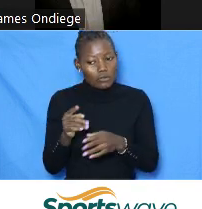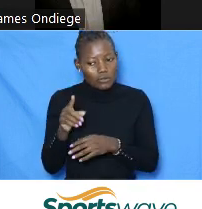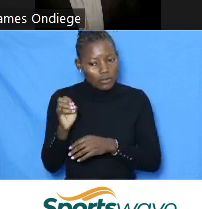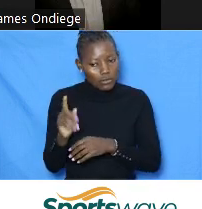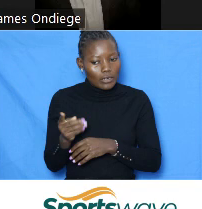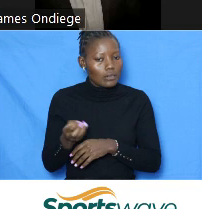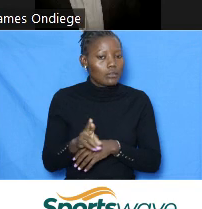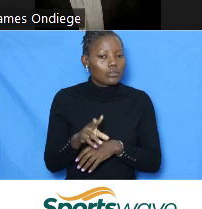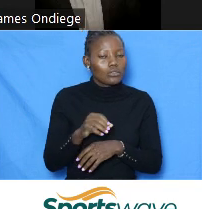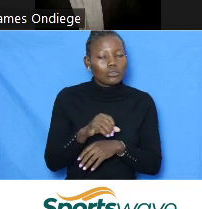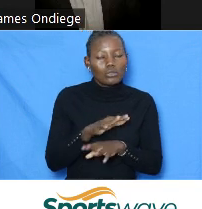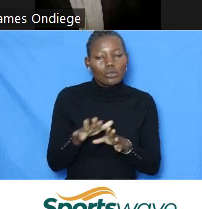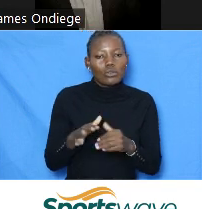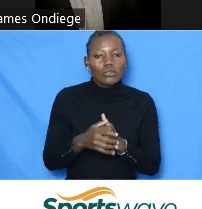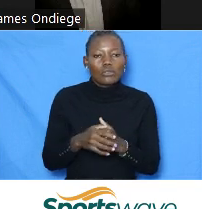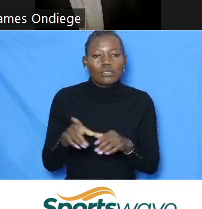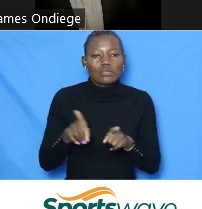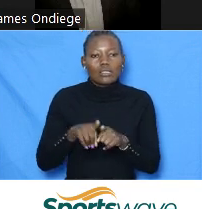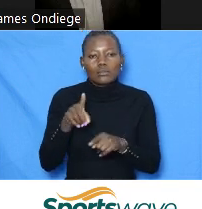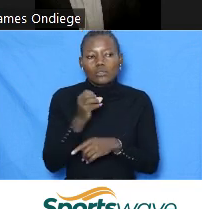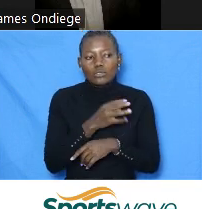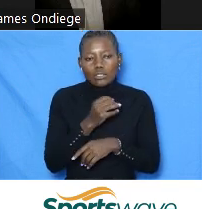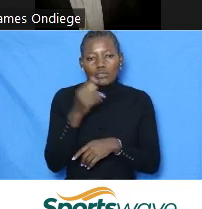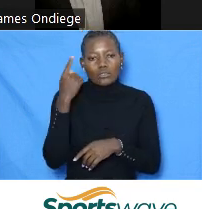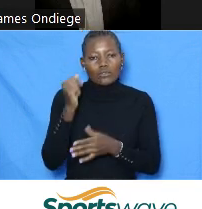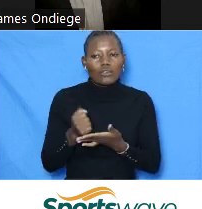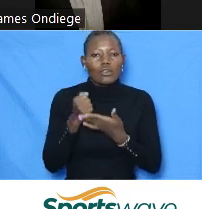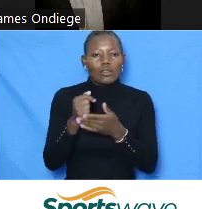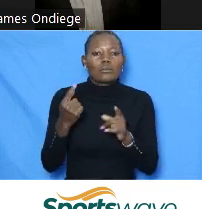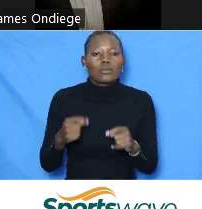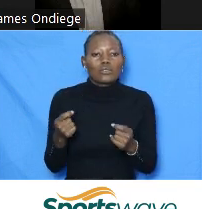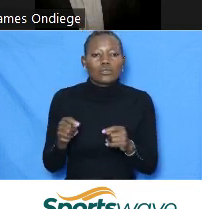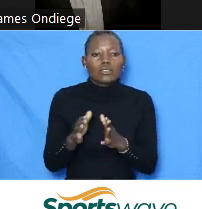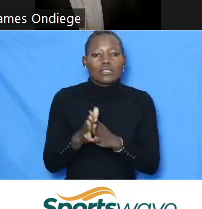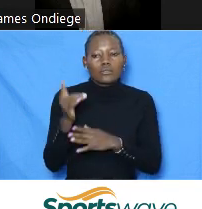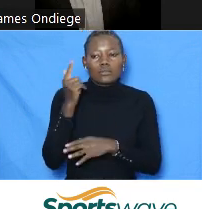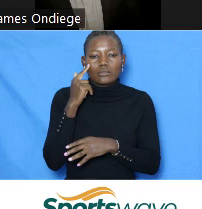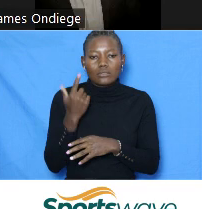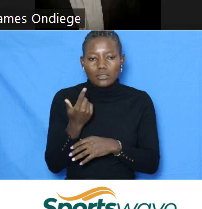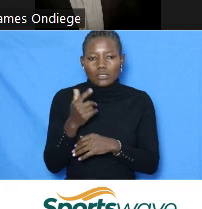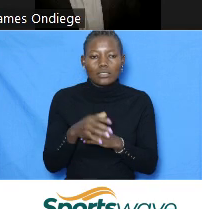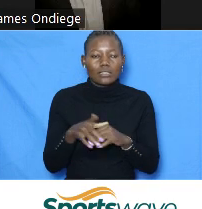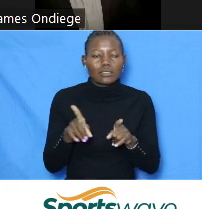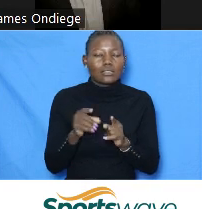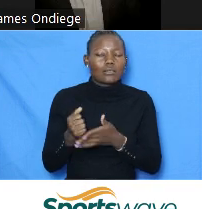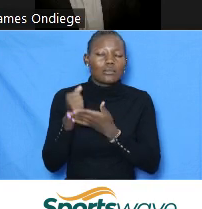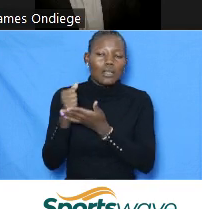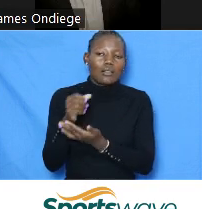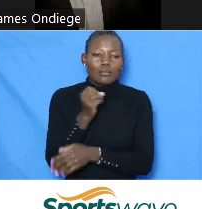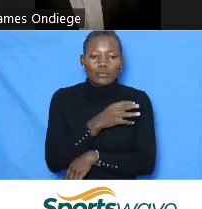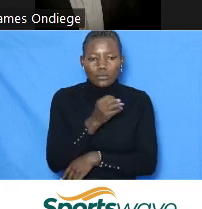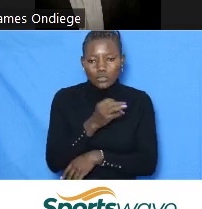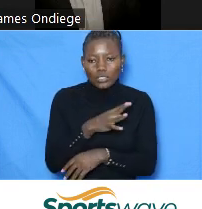awake. And at that moment, you're also shouting for help. So you're trying to check if there's a response from the athlete, and you also shout for help. And then